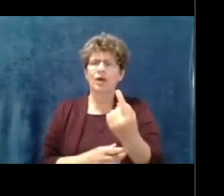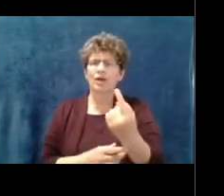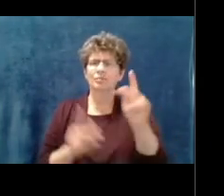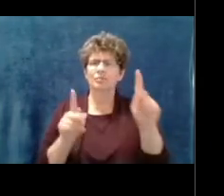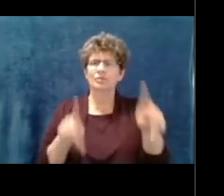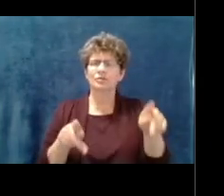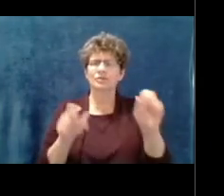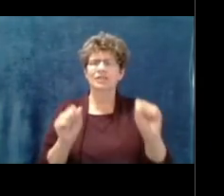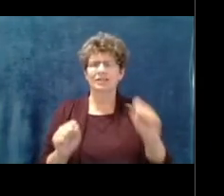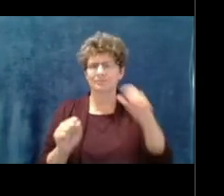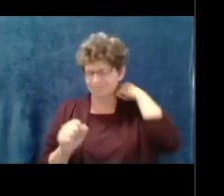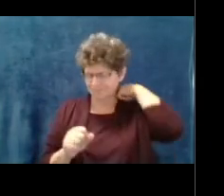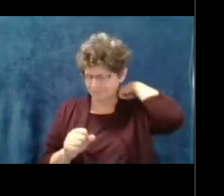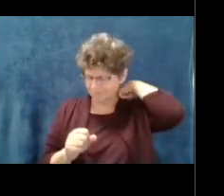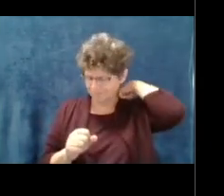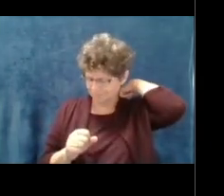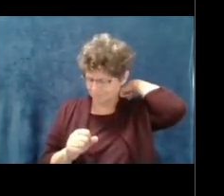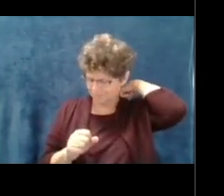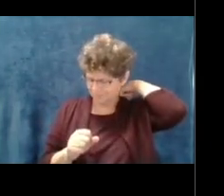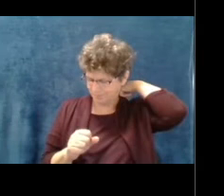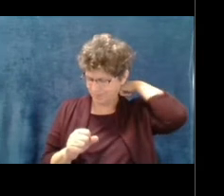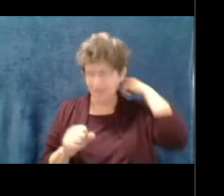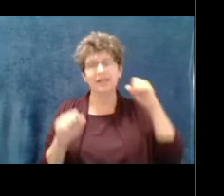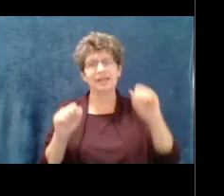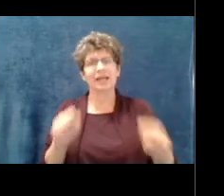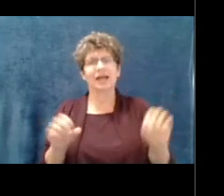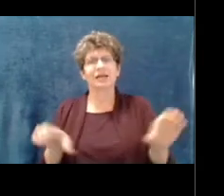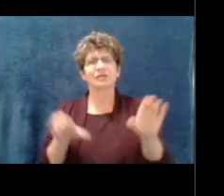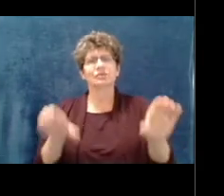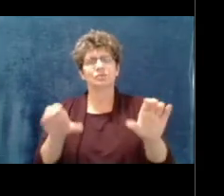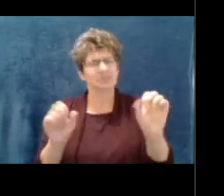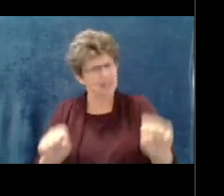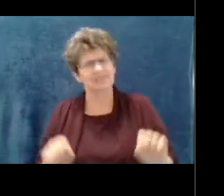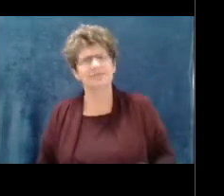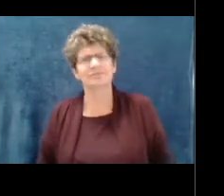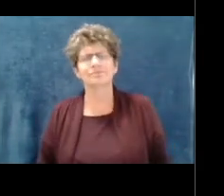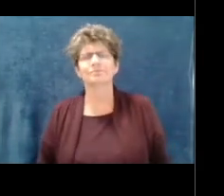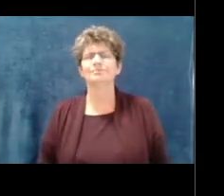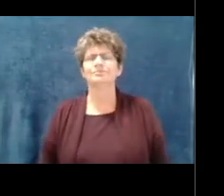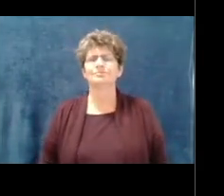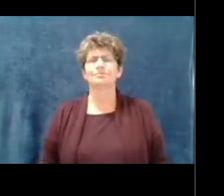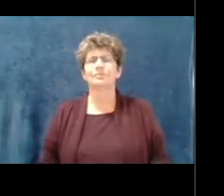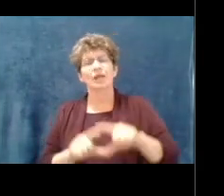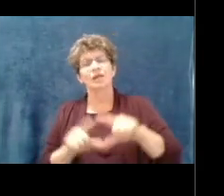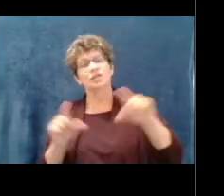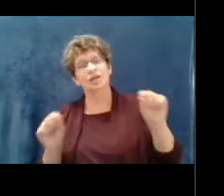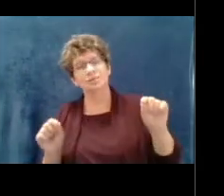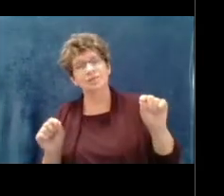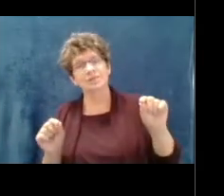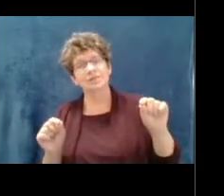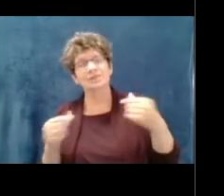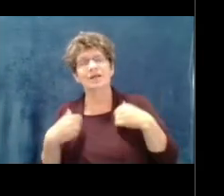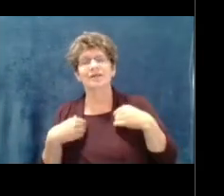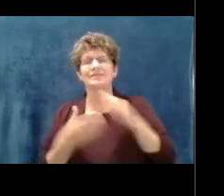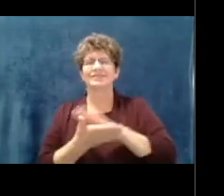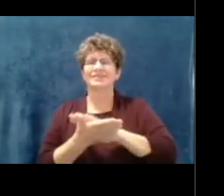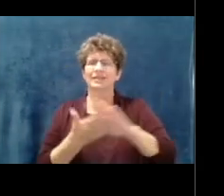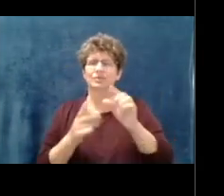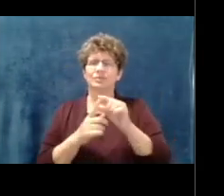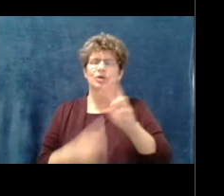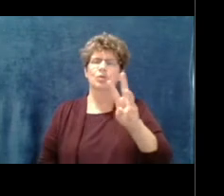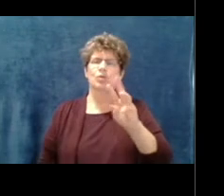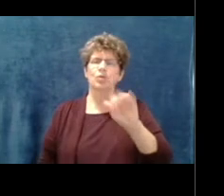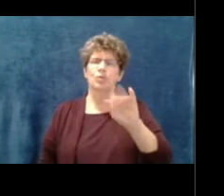this nice term, it's Wabi Sabi, and it's for the appreciation and intrinsic value of things that have